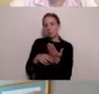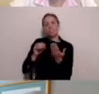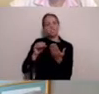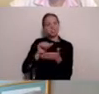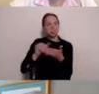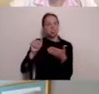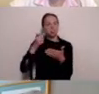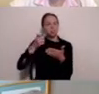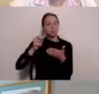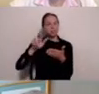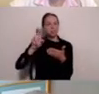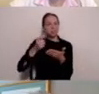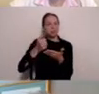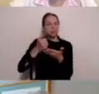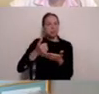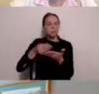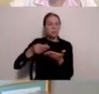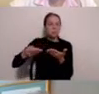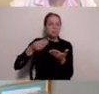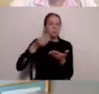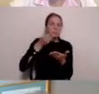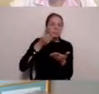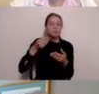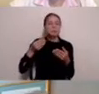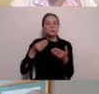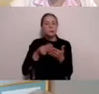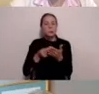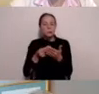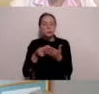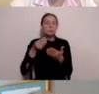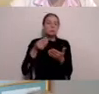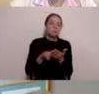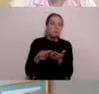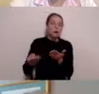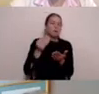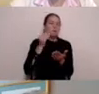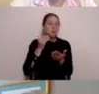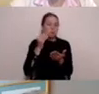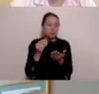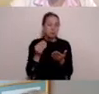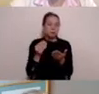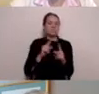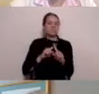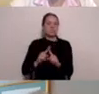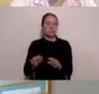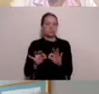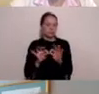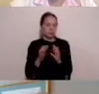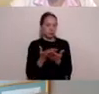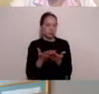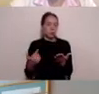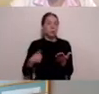essential supplies. We provide one per household for these items. And we've